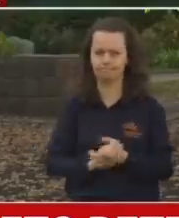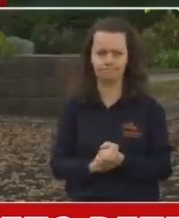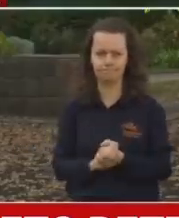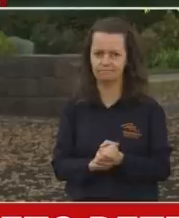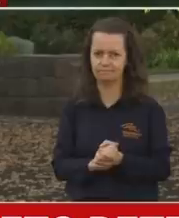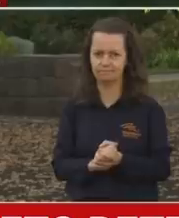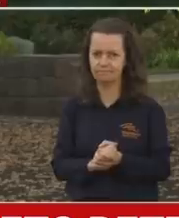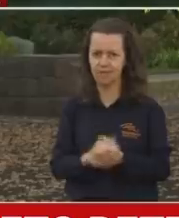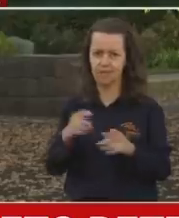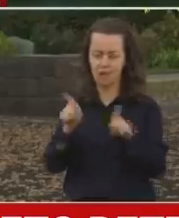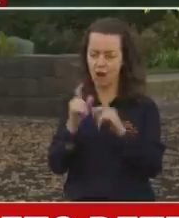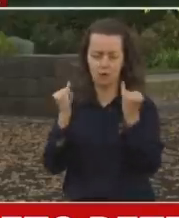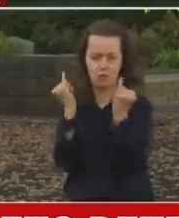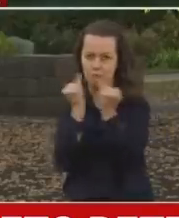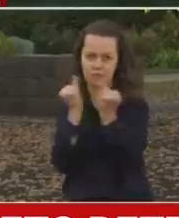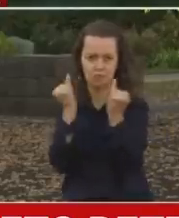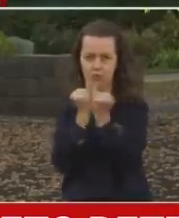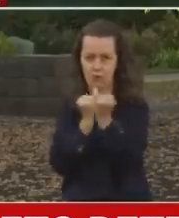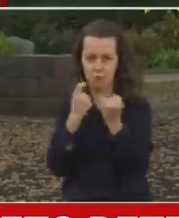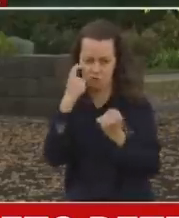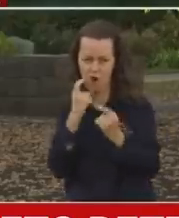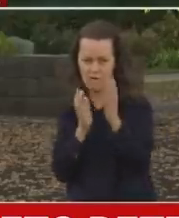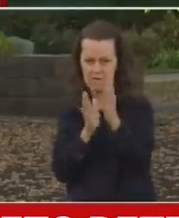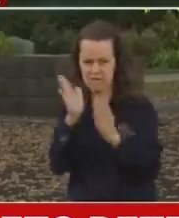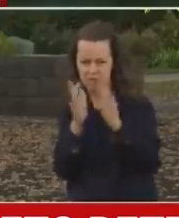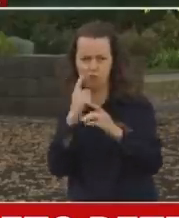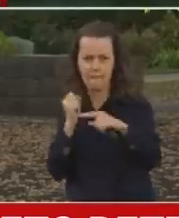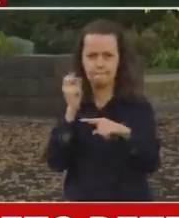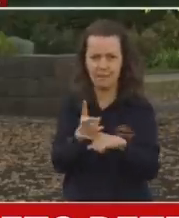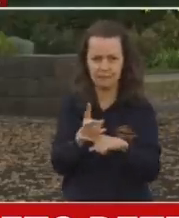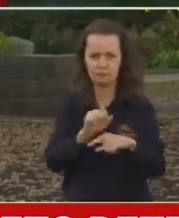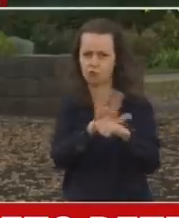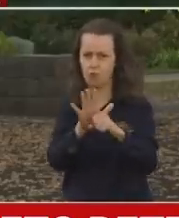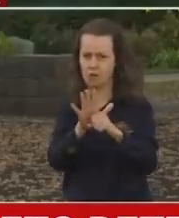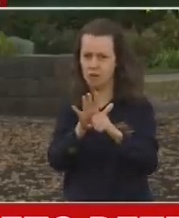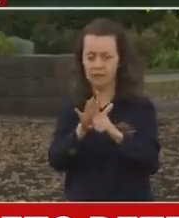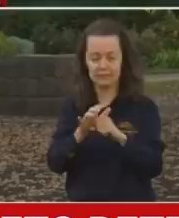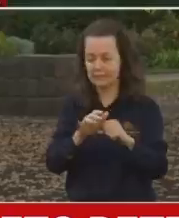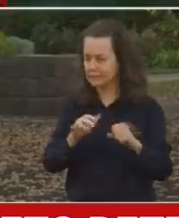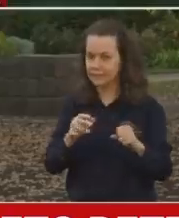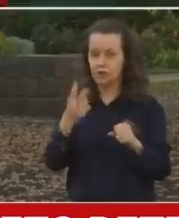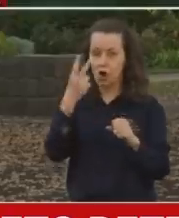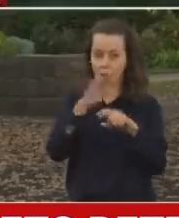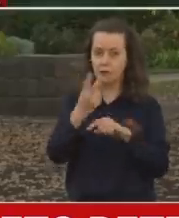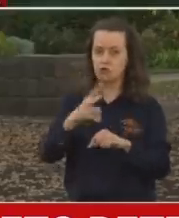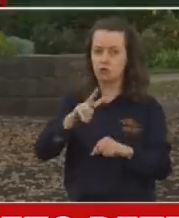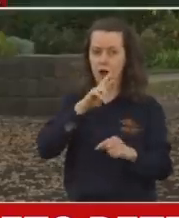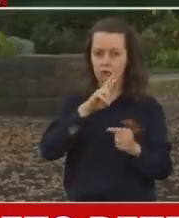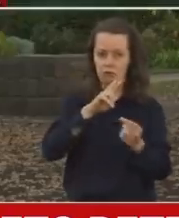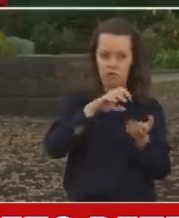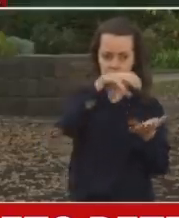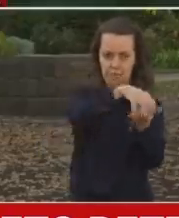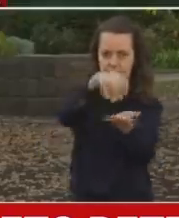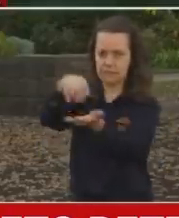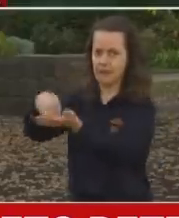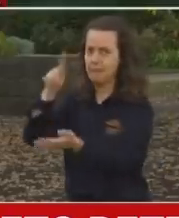got a lot of high-risk sites that we are concerned about. The next few days will be absolutely critical. So, we'll have a better sense,